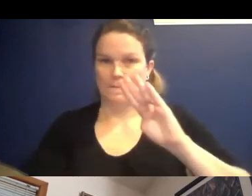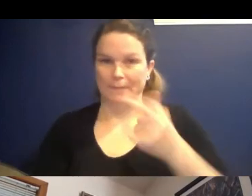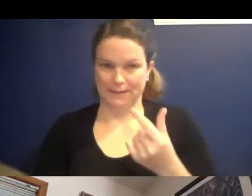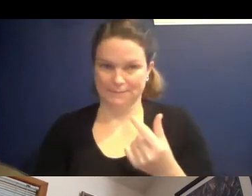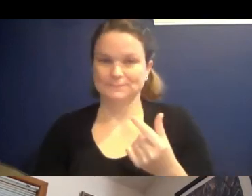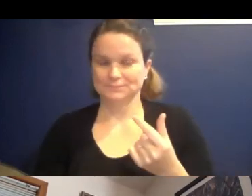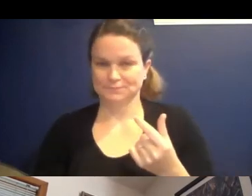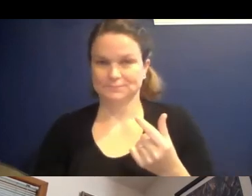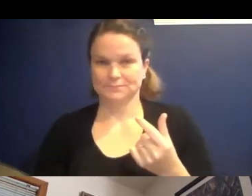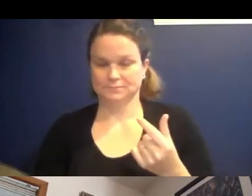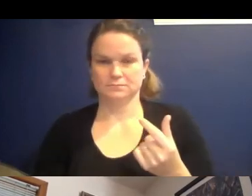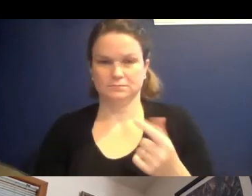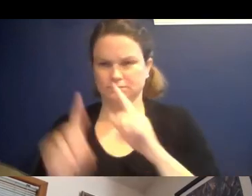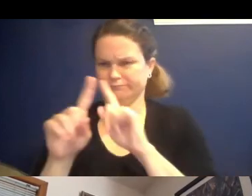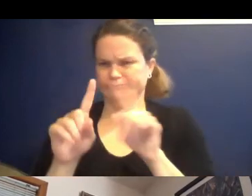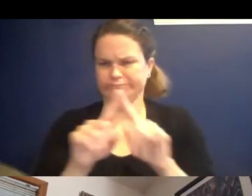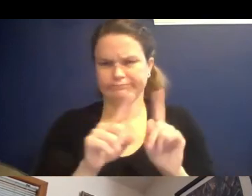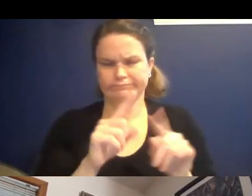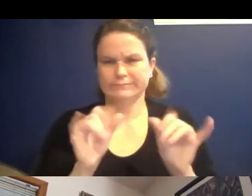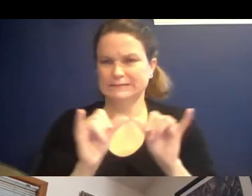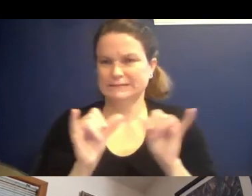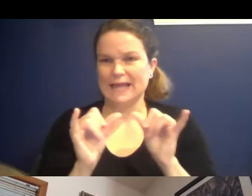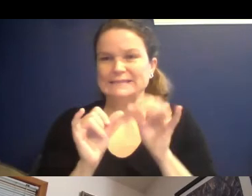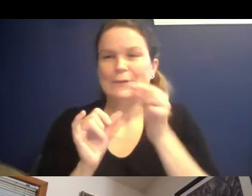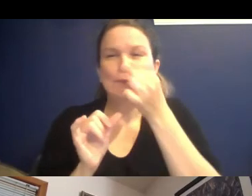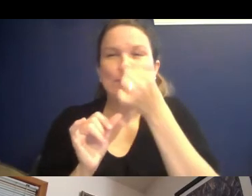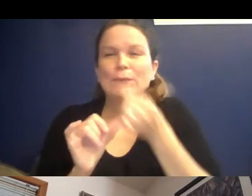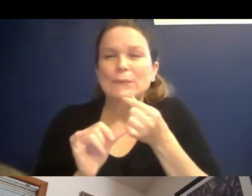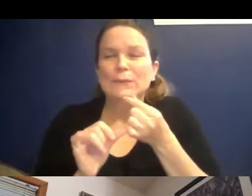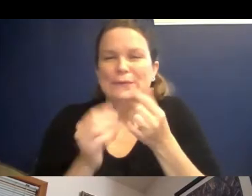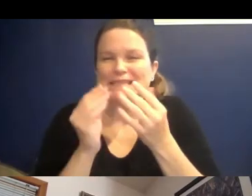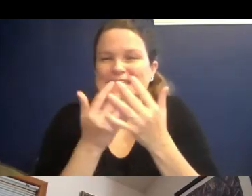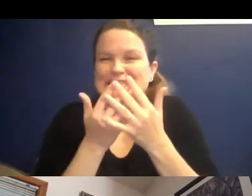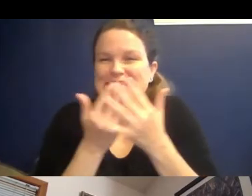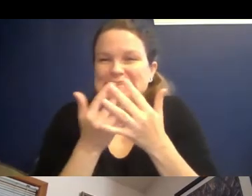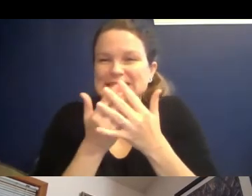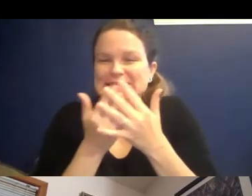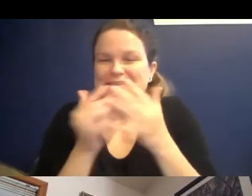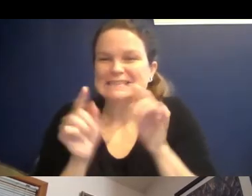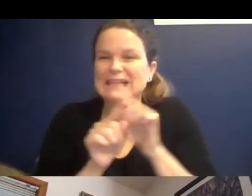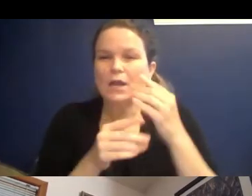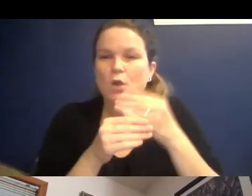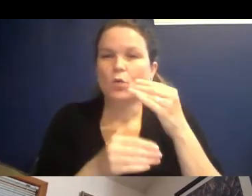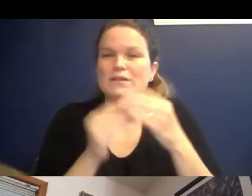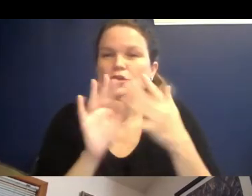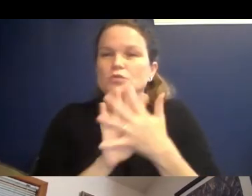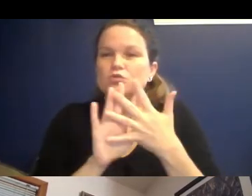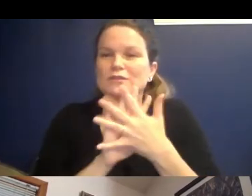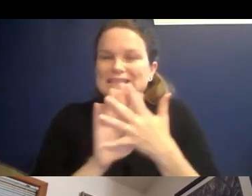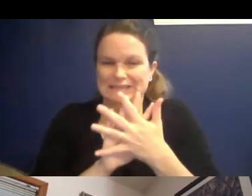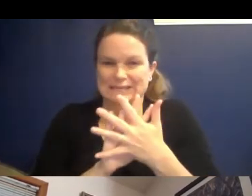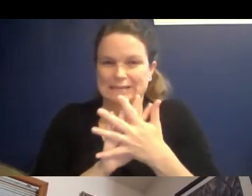and very fine mesh bags, as fine as window screen, will pop up,